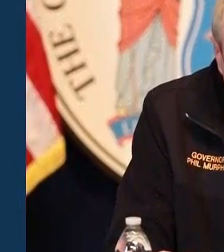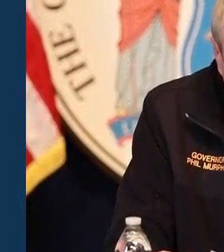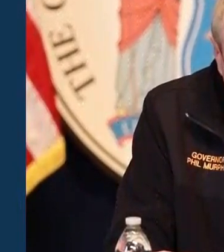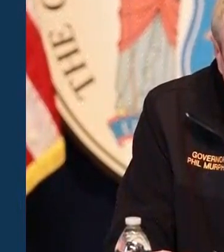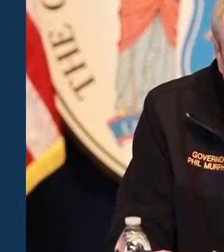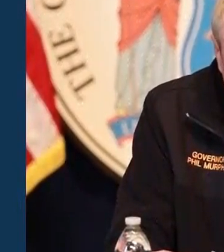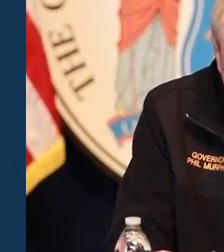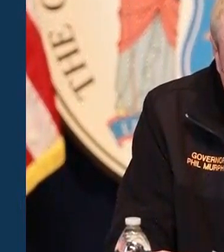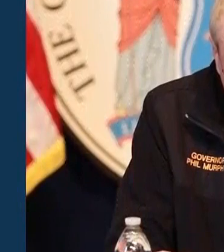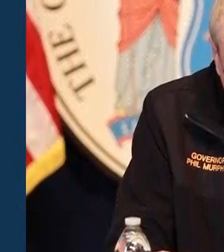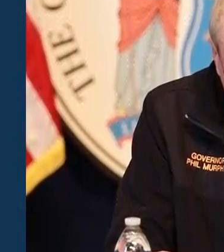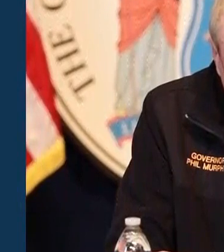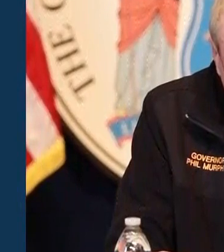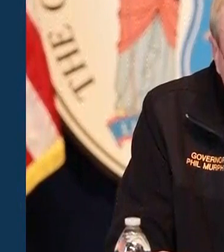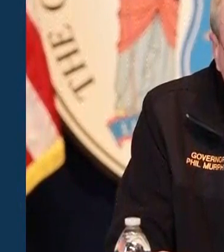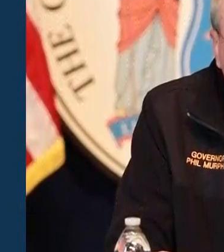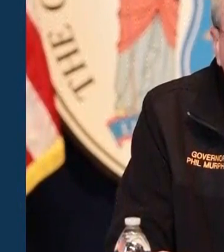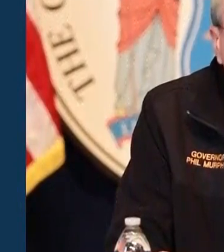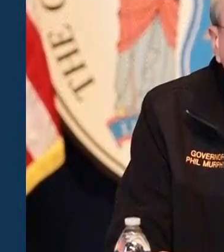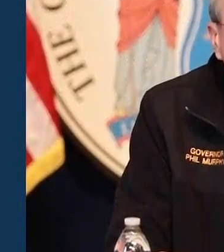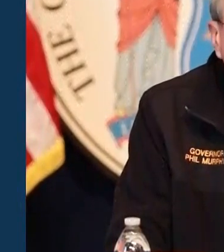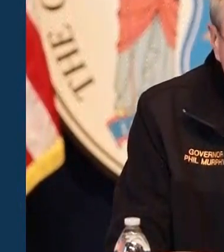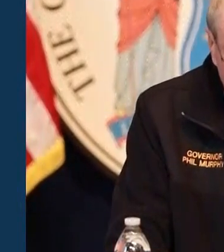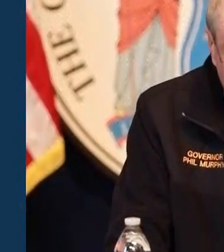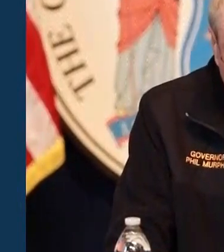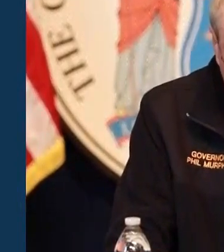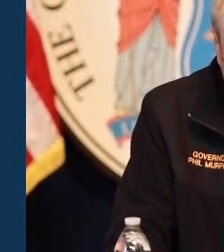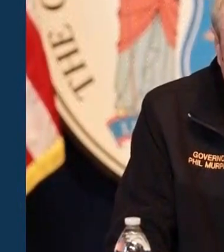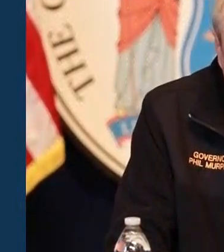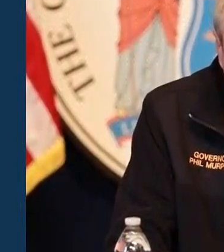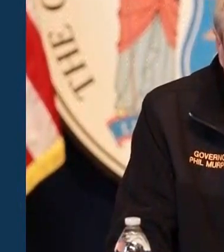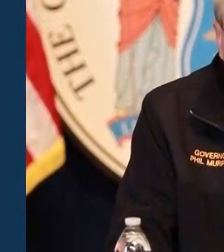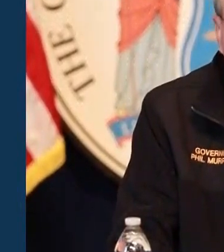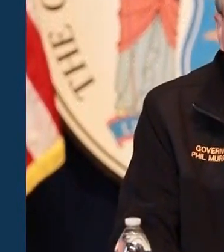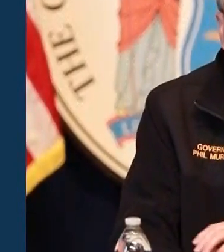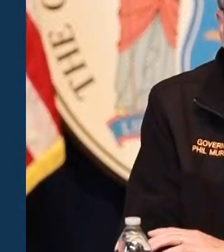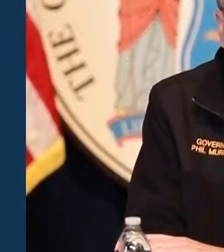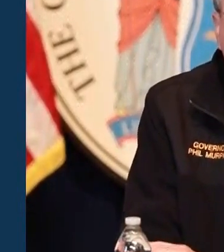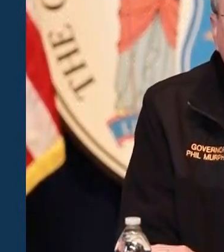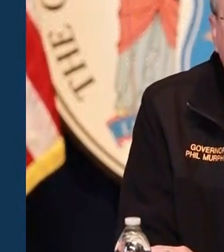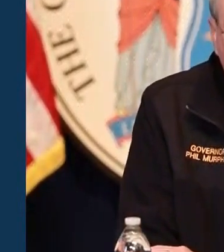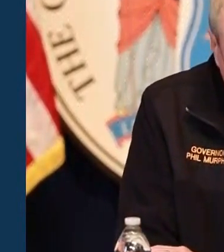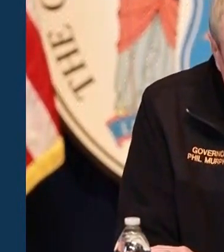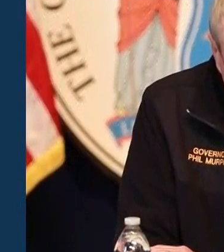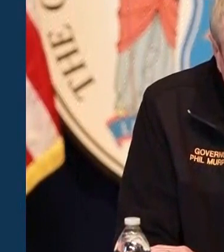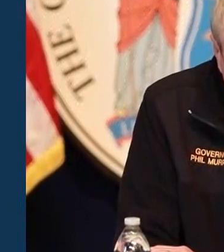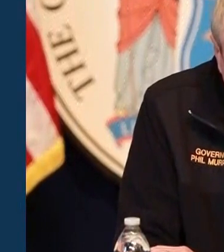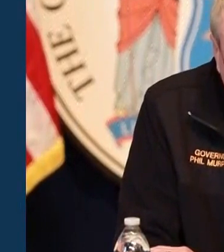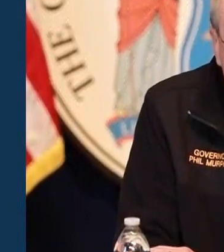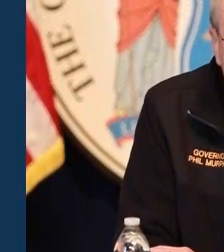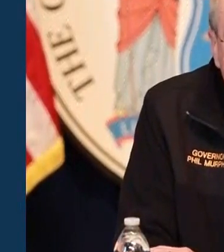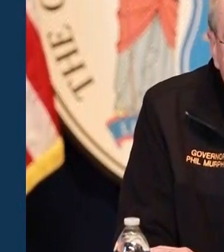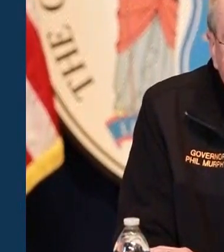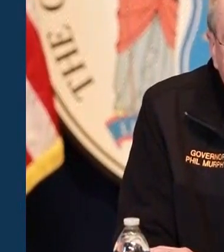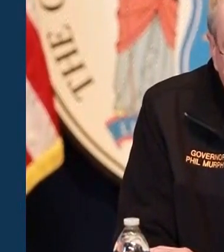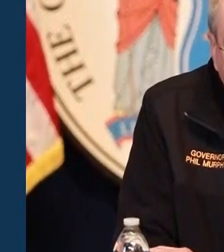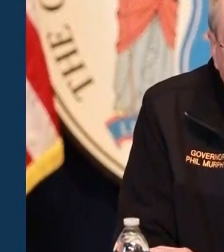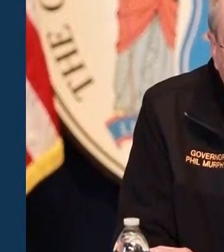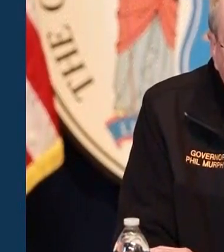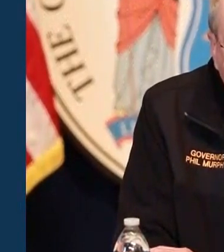1,932 precious lives lost. Please allow me to just tell a couple of very brief stories about a few of these folks.